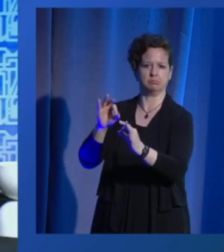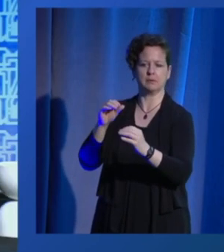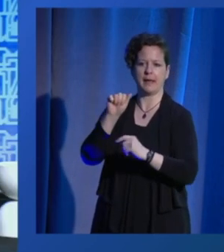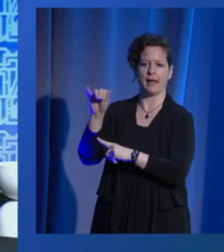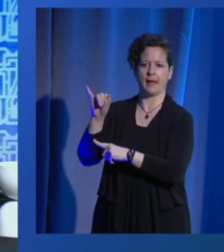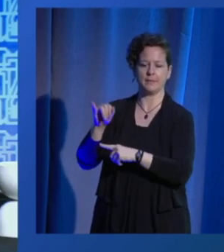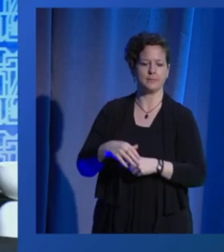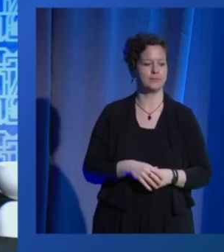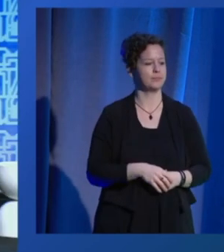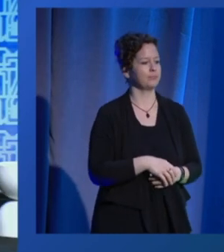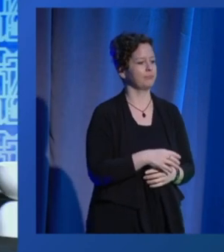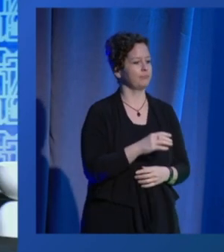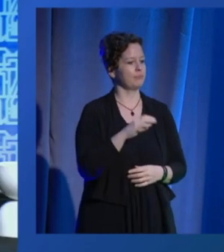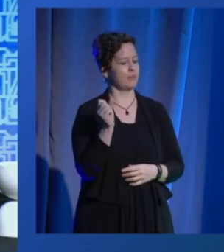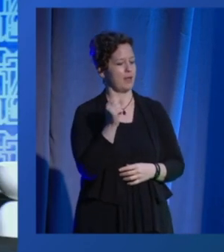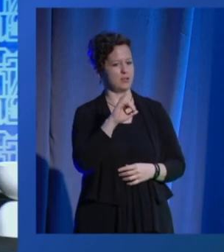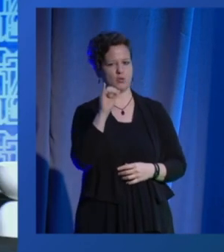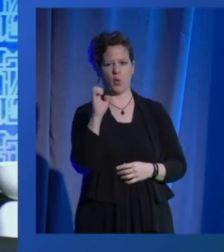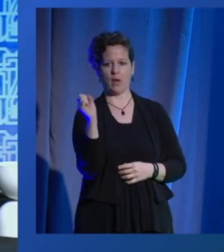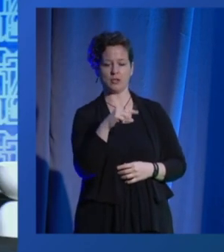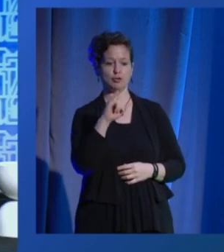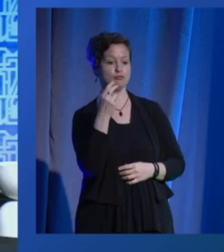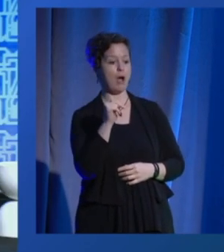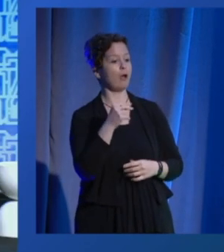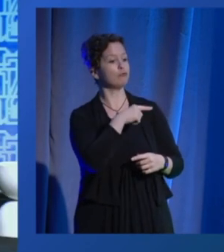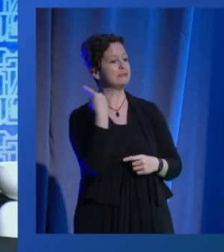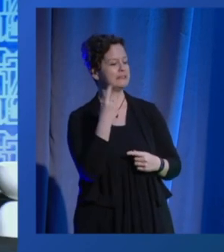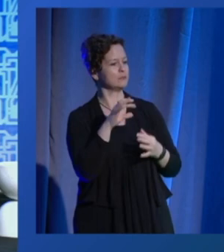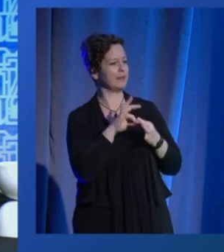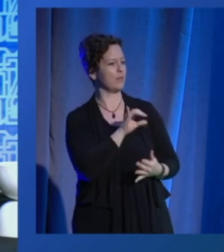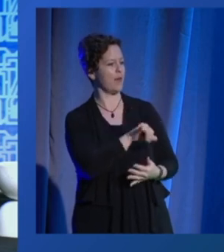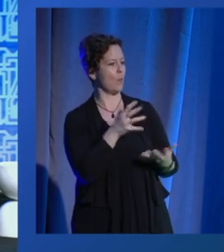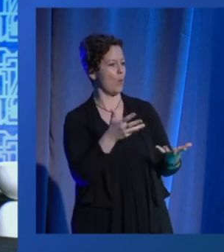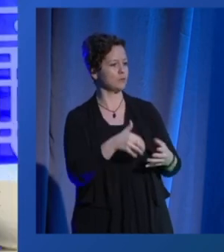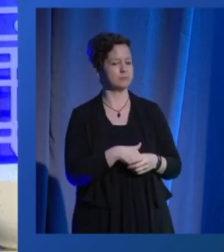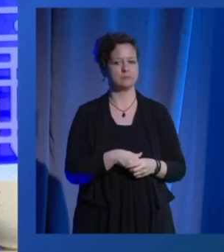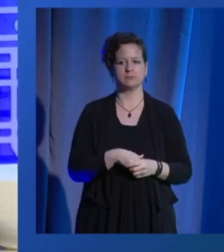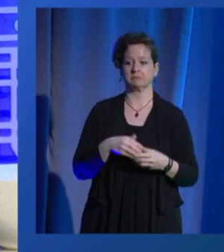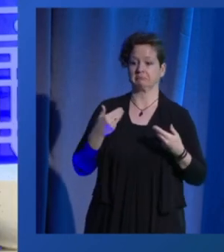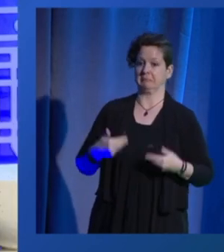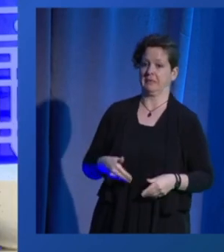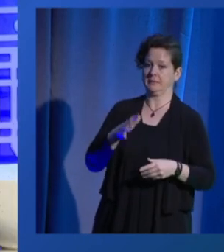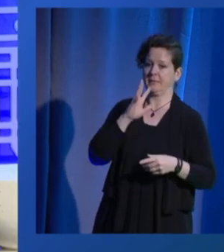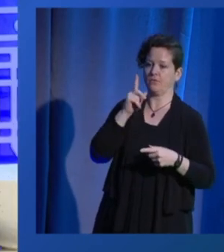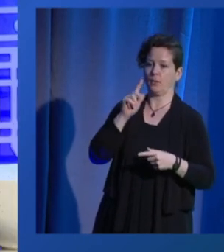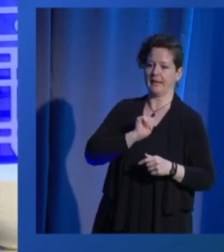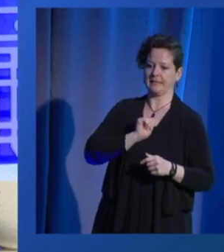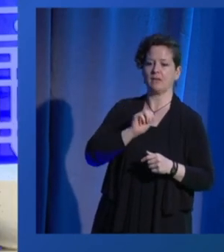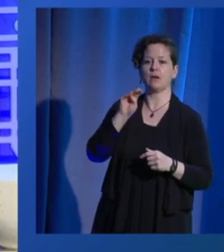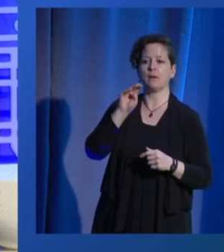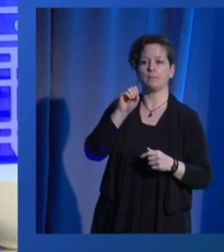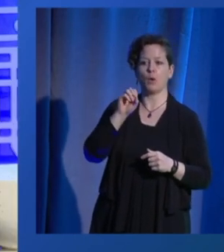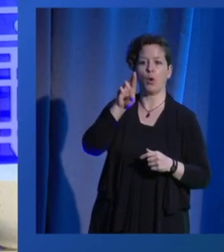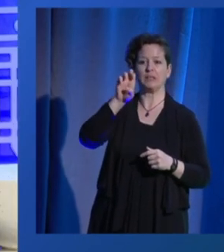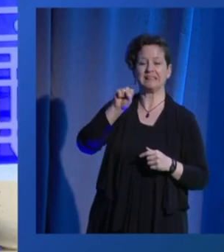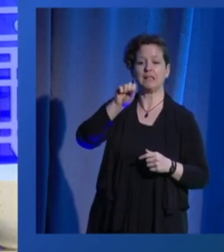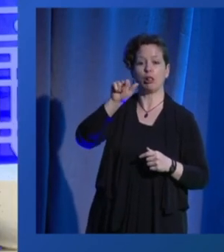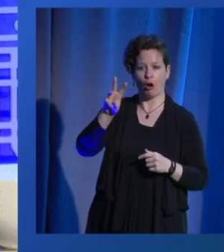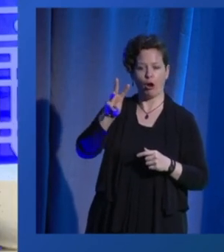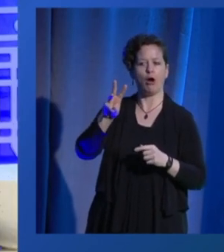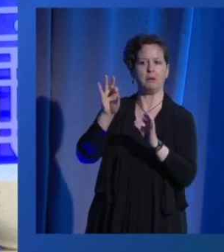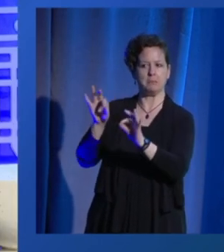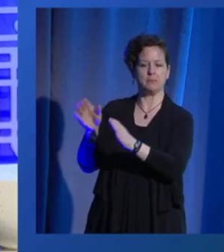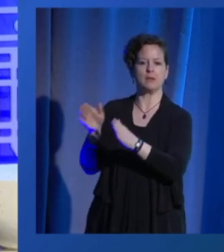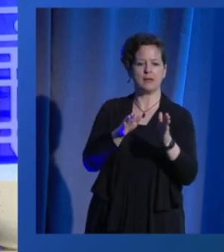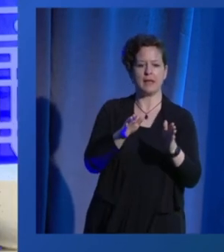risks uh speaking for myself only um so we've heard about Mo's law we should also remember rights law which is for